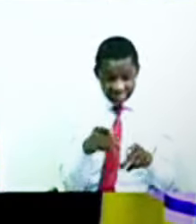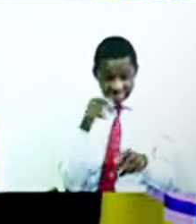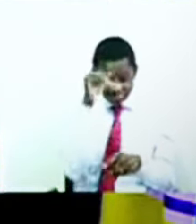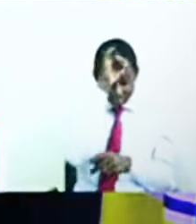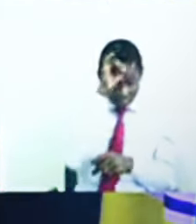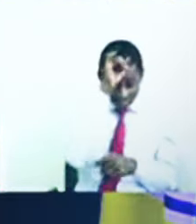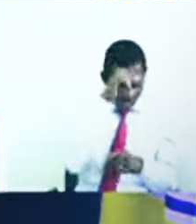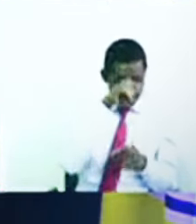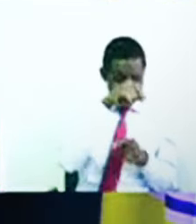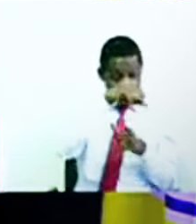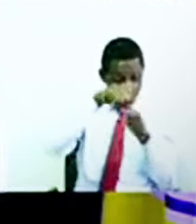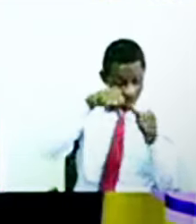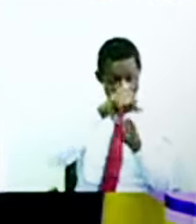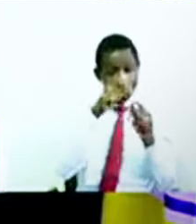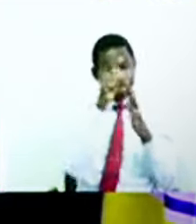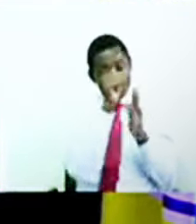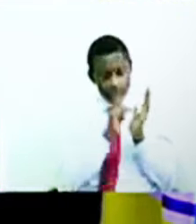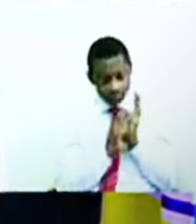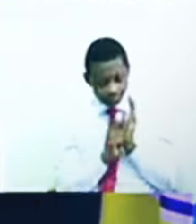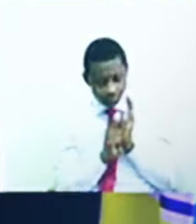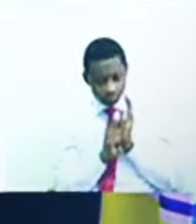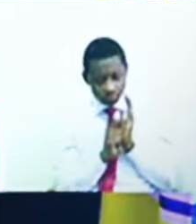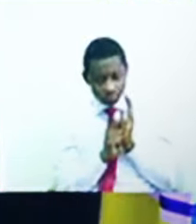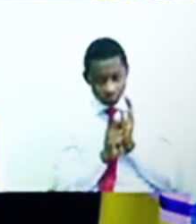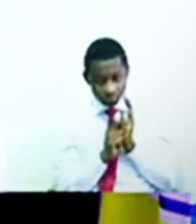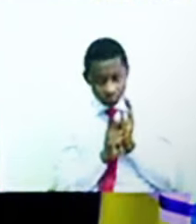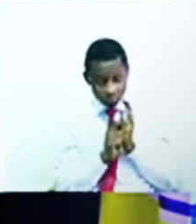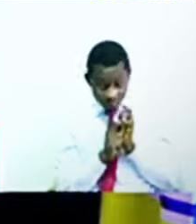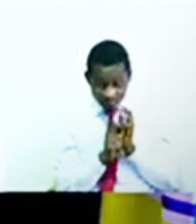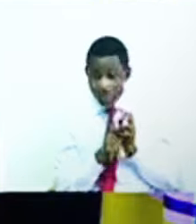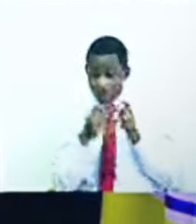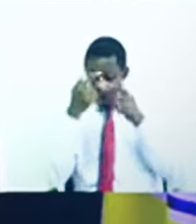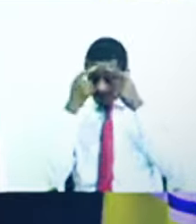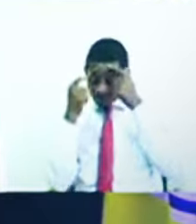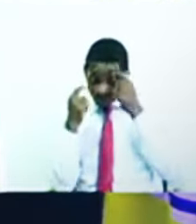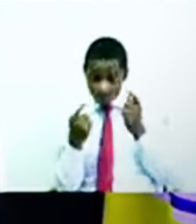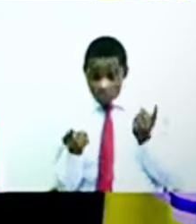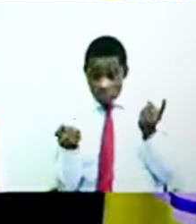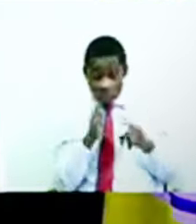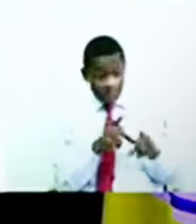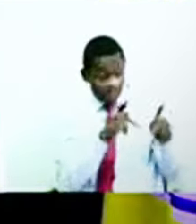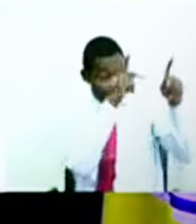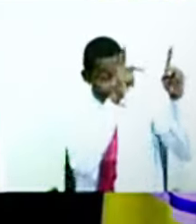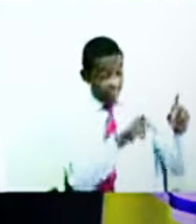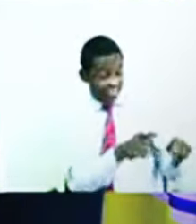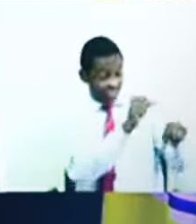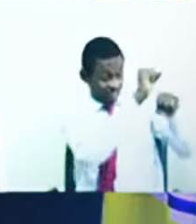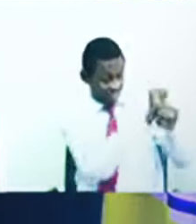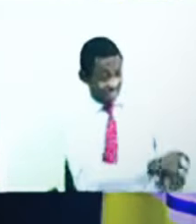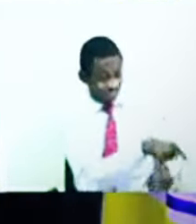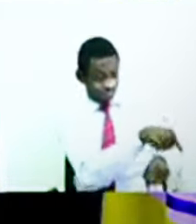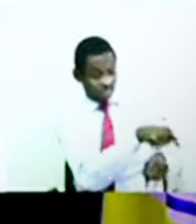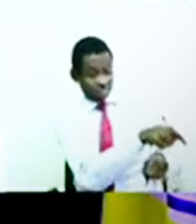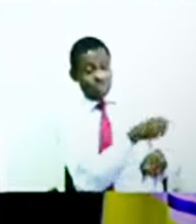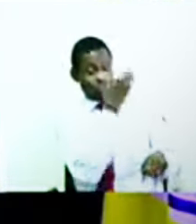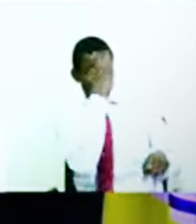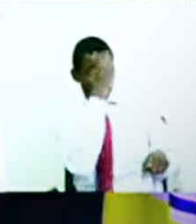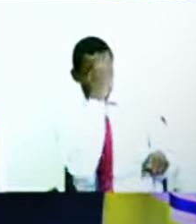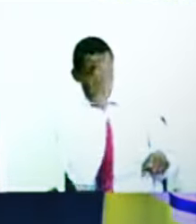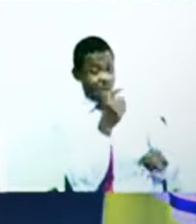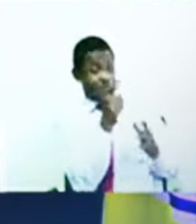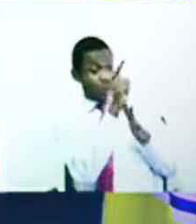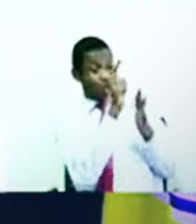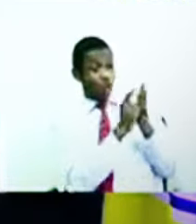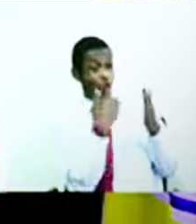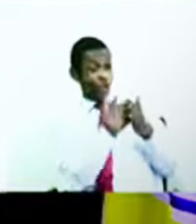when he knows that the law is passed, the slave knows that the law is passed and that he is free, the only option that this slave master